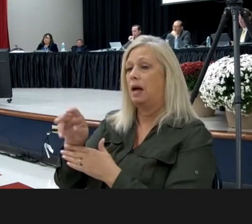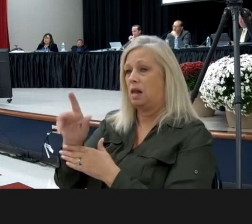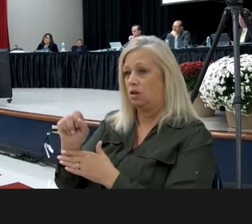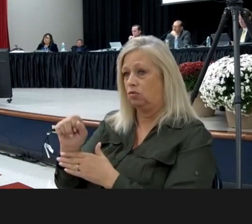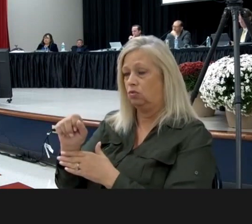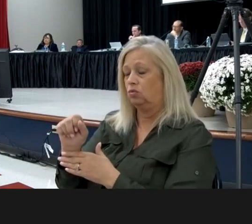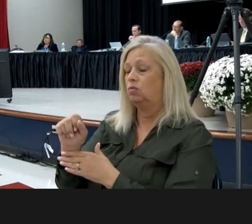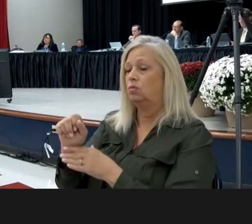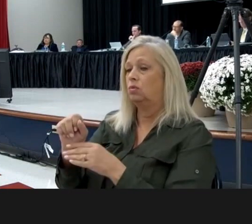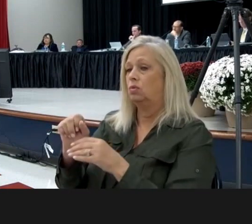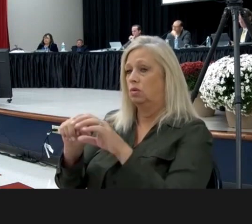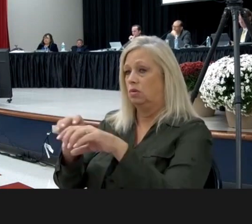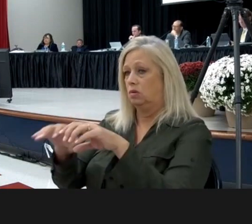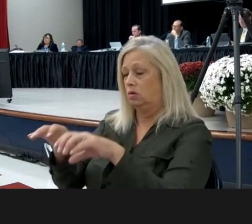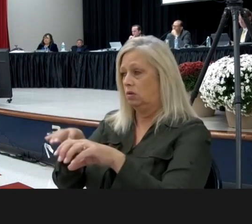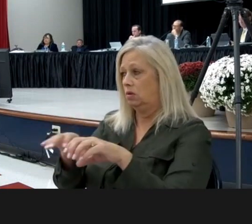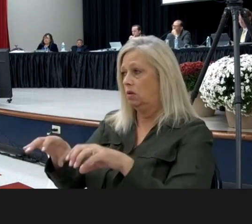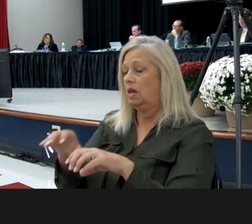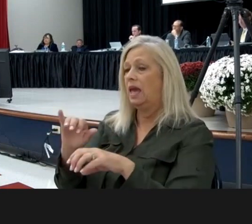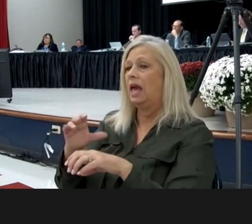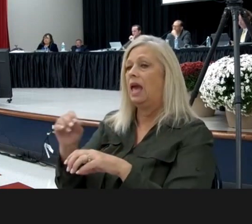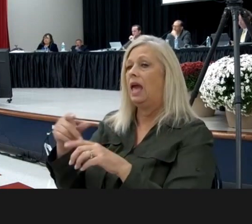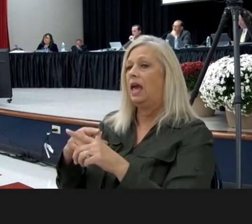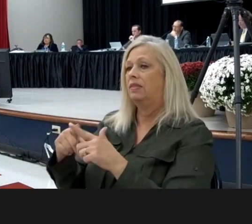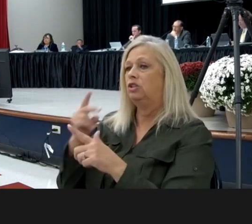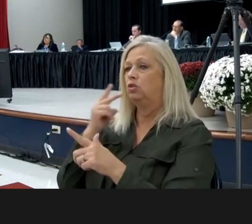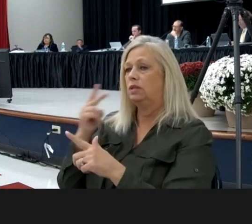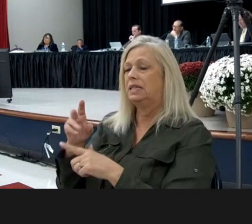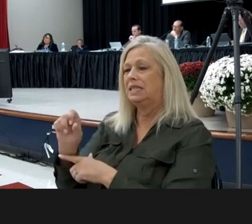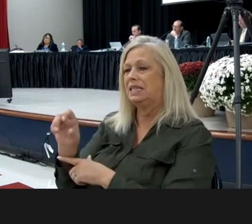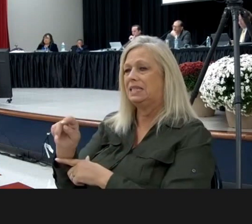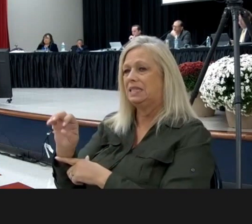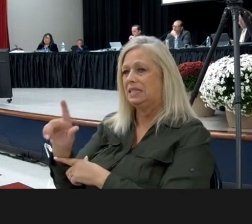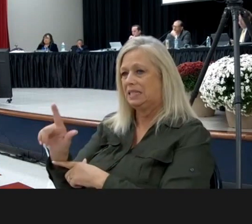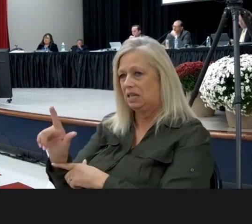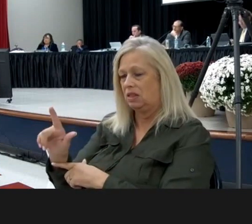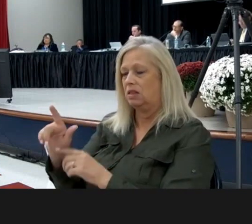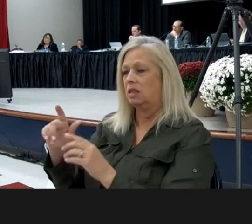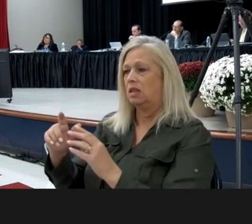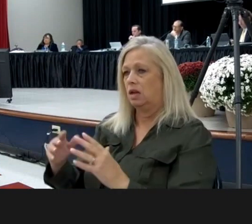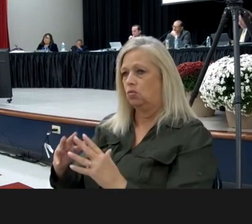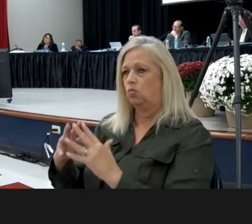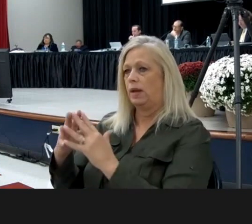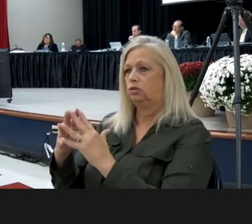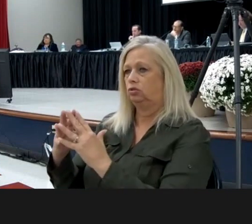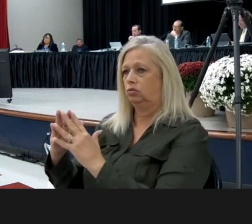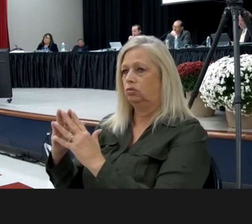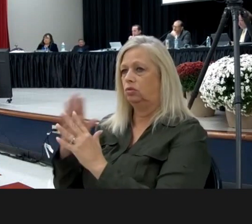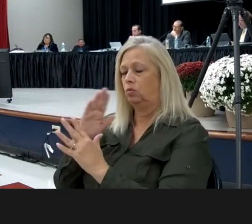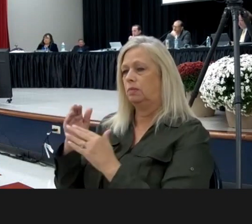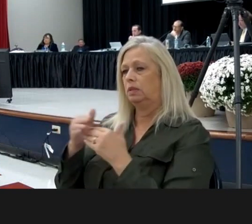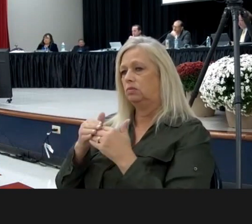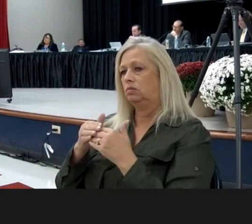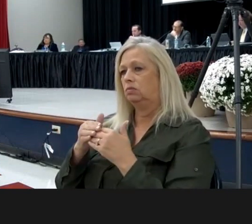right there, you can see the beginning of the steel erection, which started last month. We'll go through March